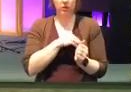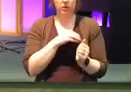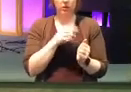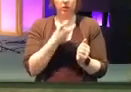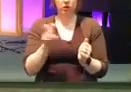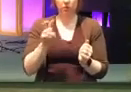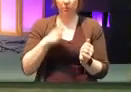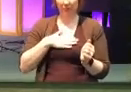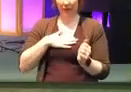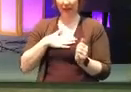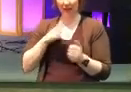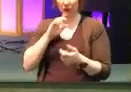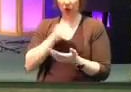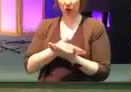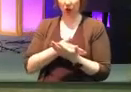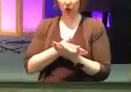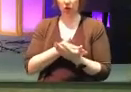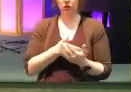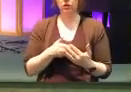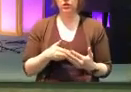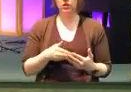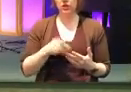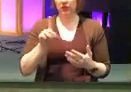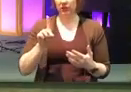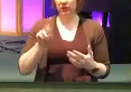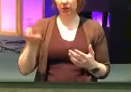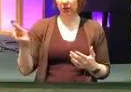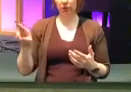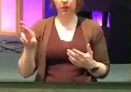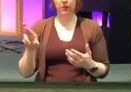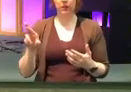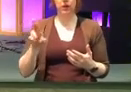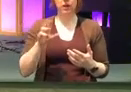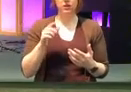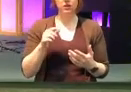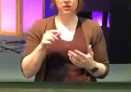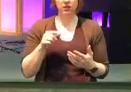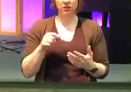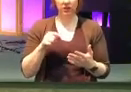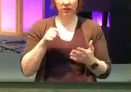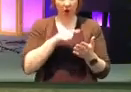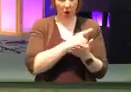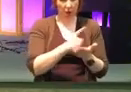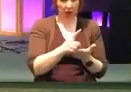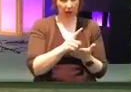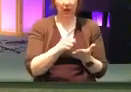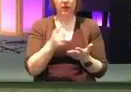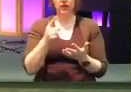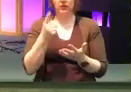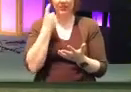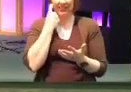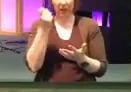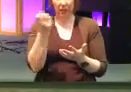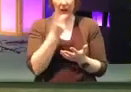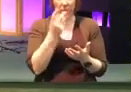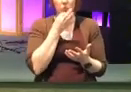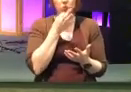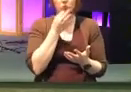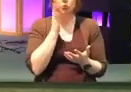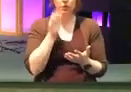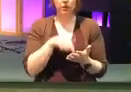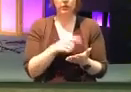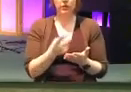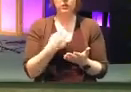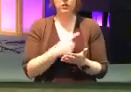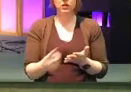my daughter, actually has been in the Dominican Republic all week. She actually is on her way back today, so we were able to help her. Caleb Woodrow is going to be going